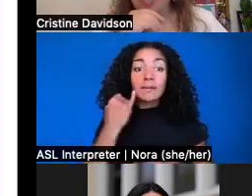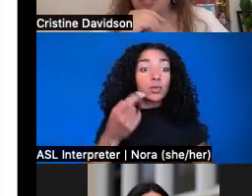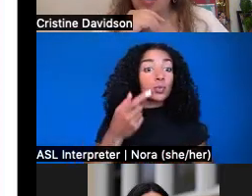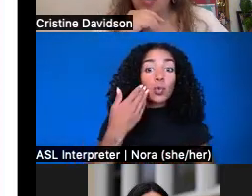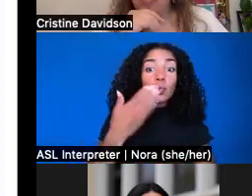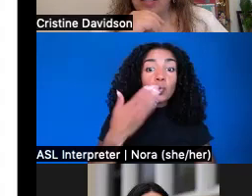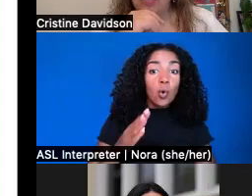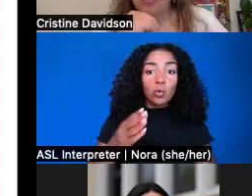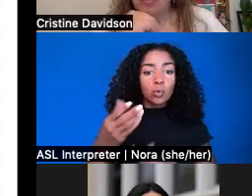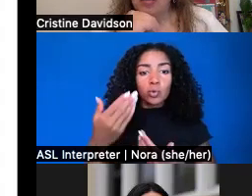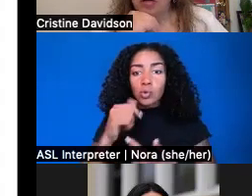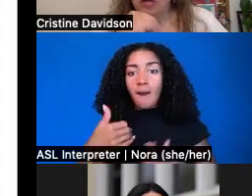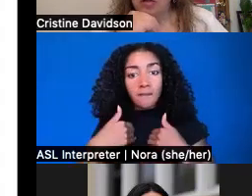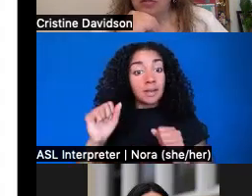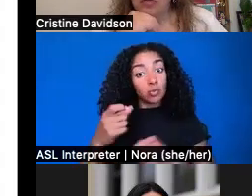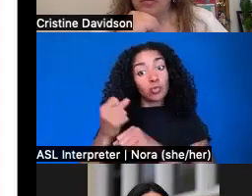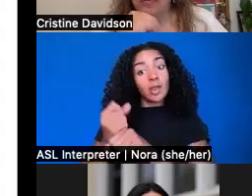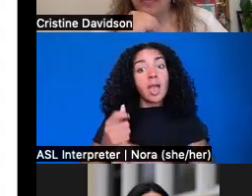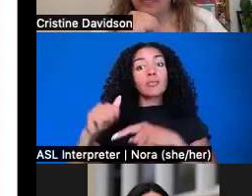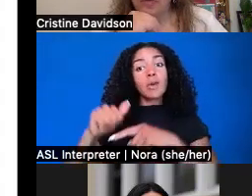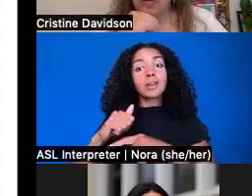healthy, right?